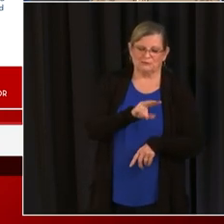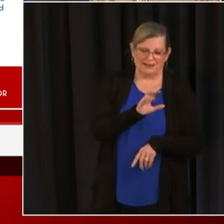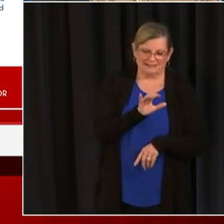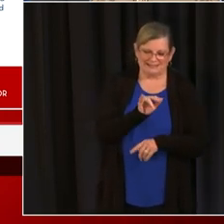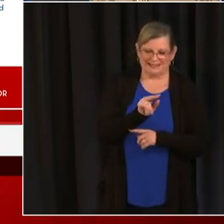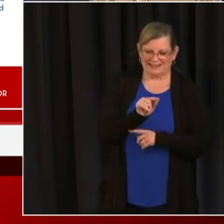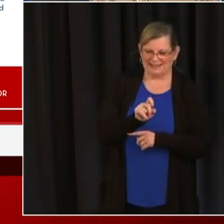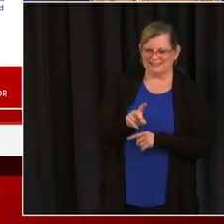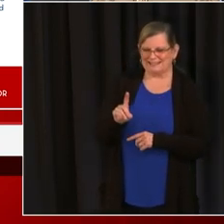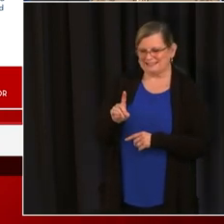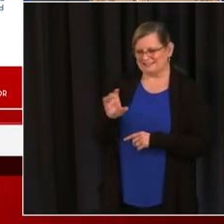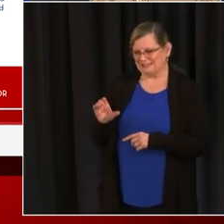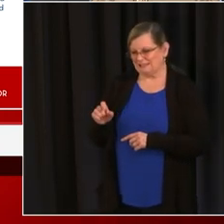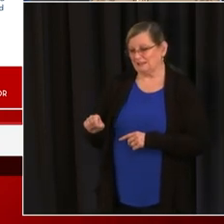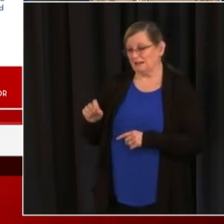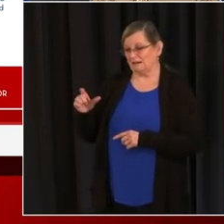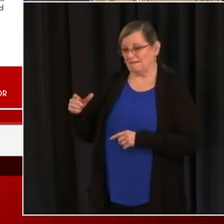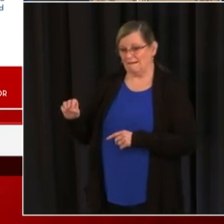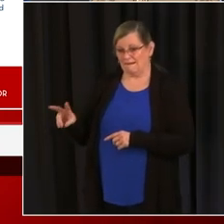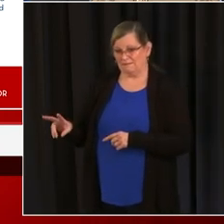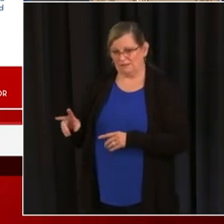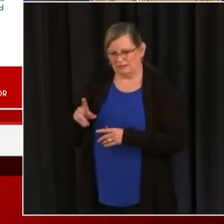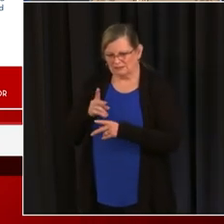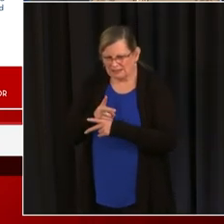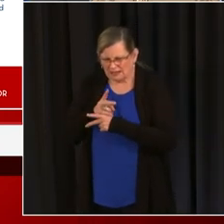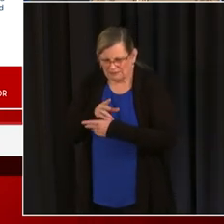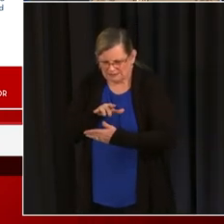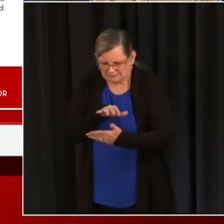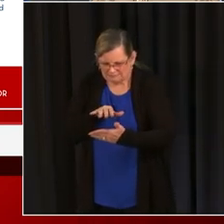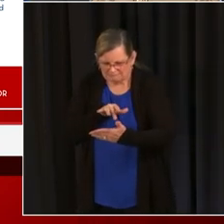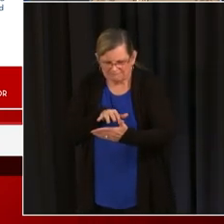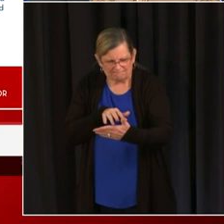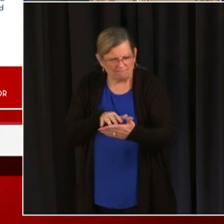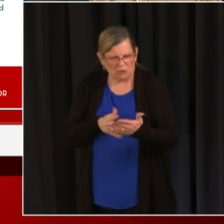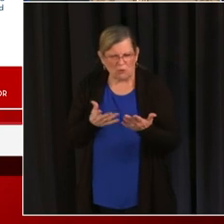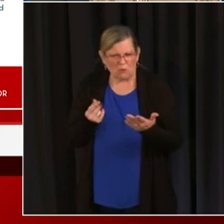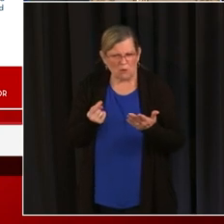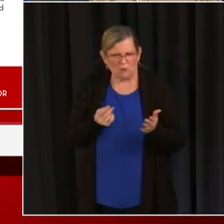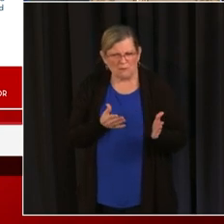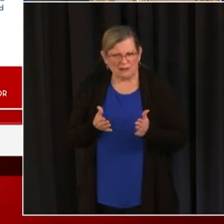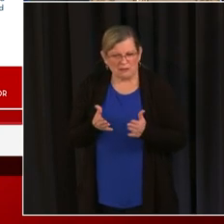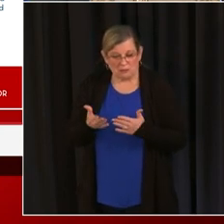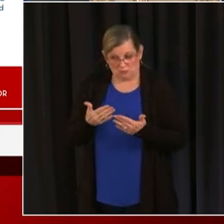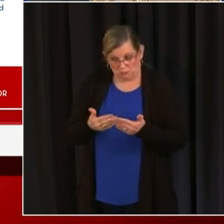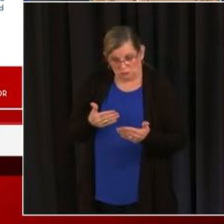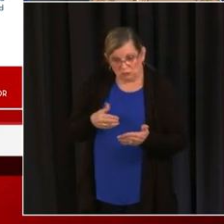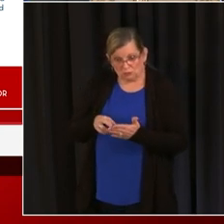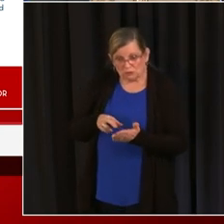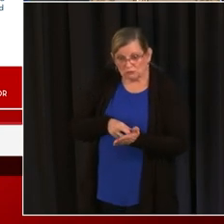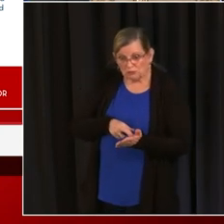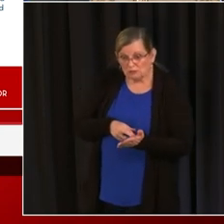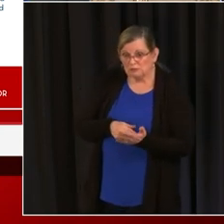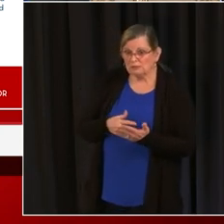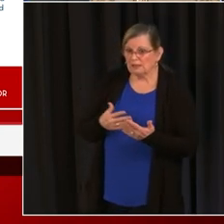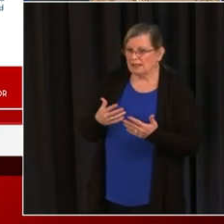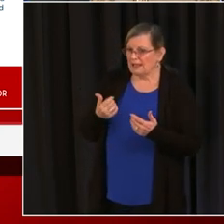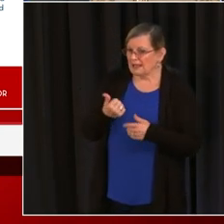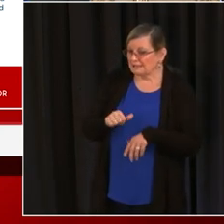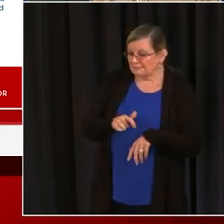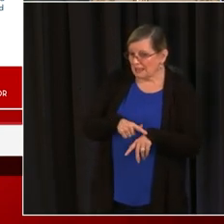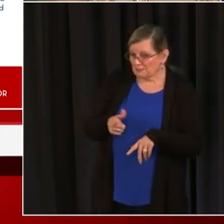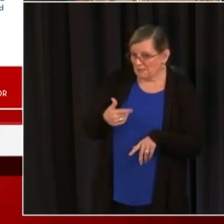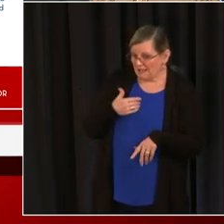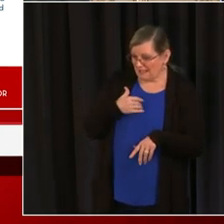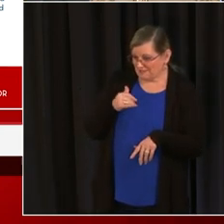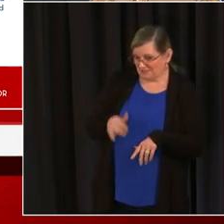website to carefully study that. And you should pre-register. You can pre-register at any